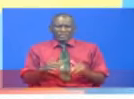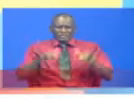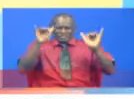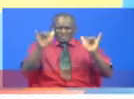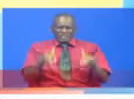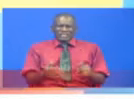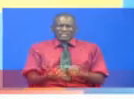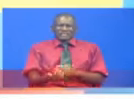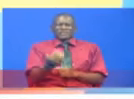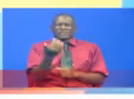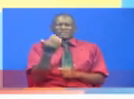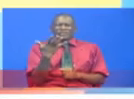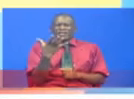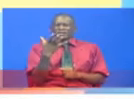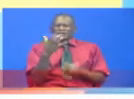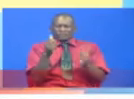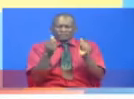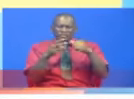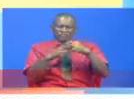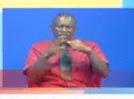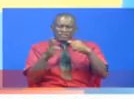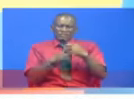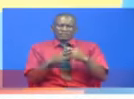at 577.